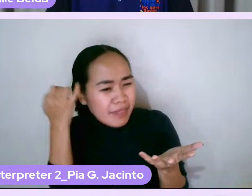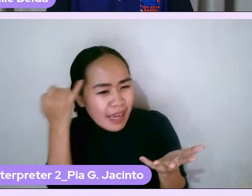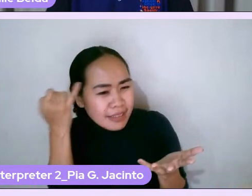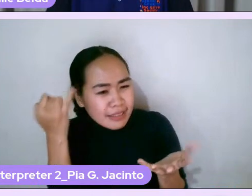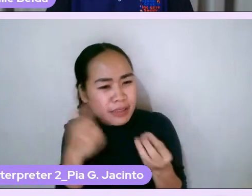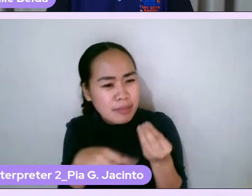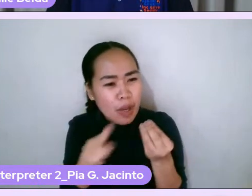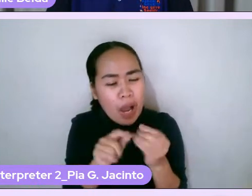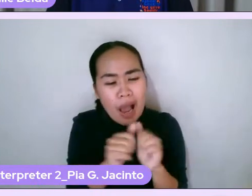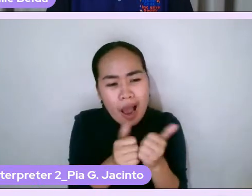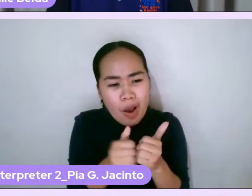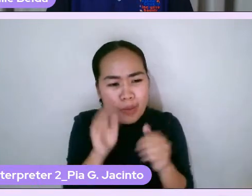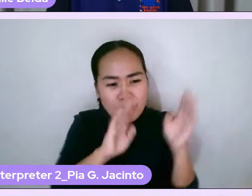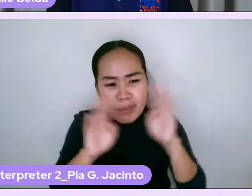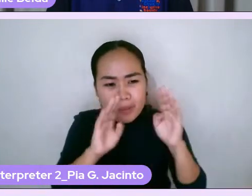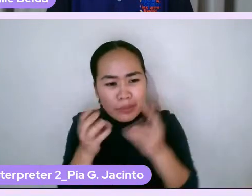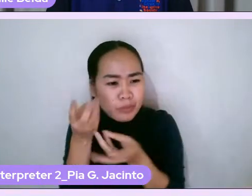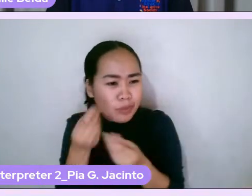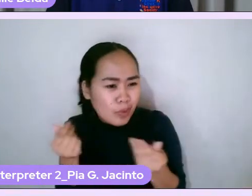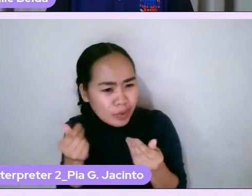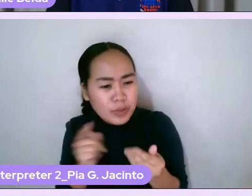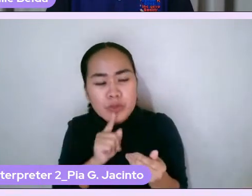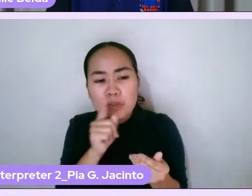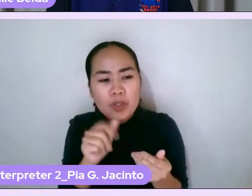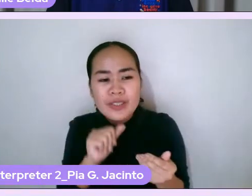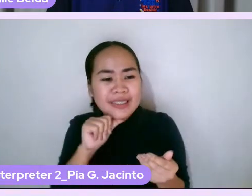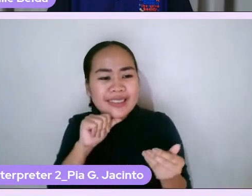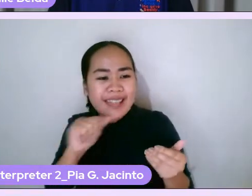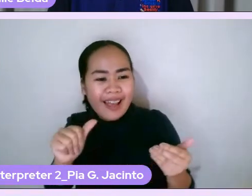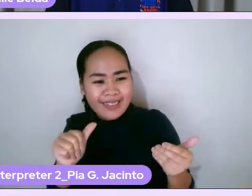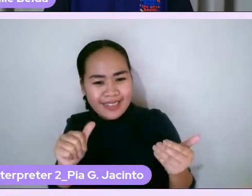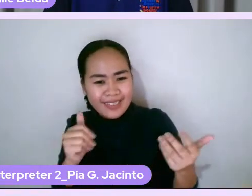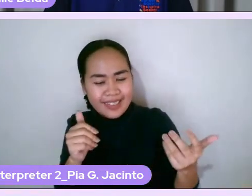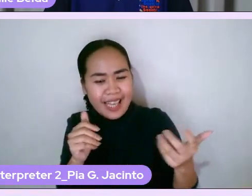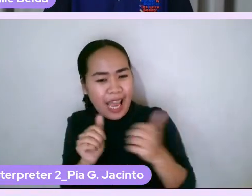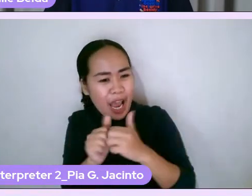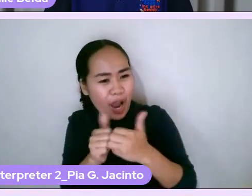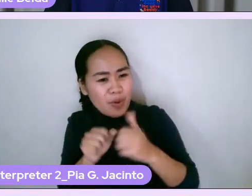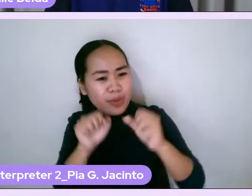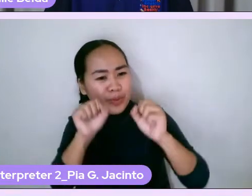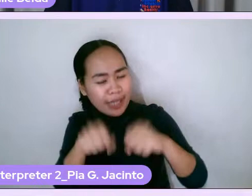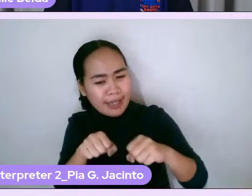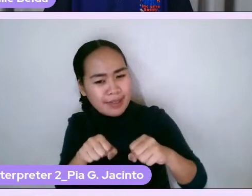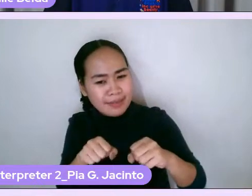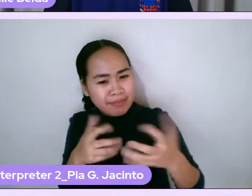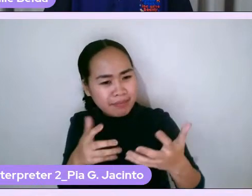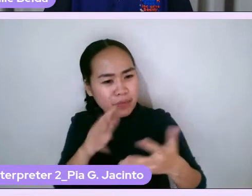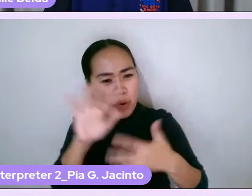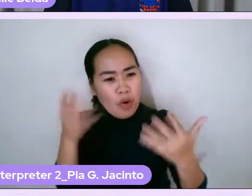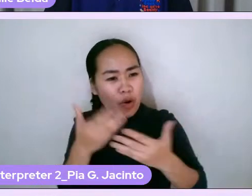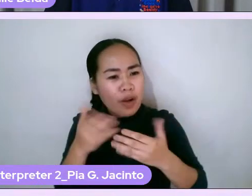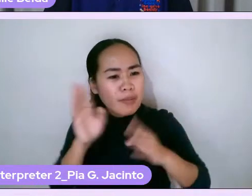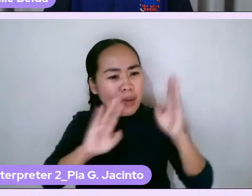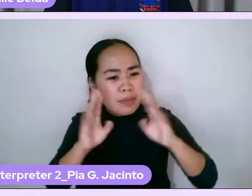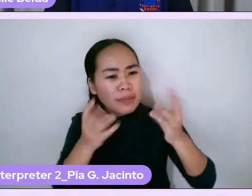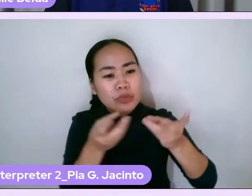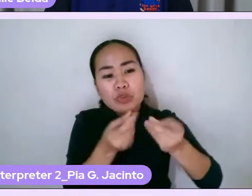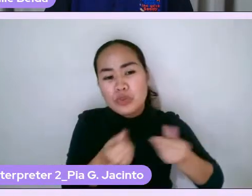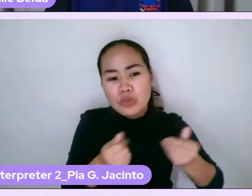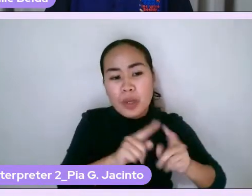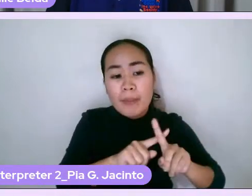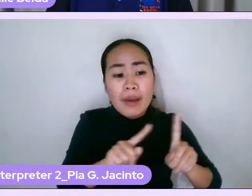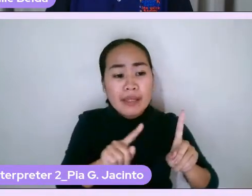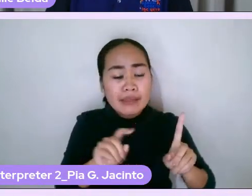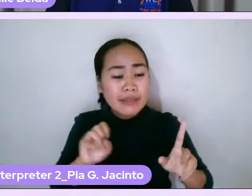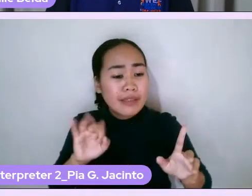problem you're having. No? So, I mean, it doesn't directly address the whole signal for farmers, but I think that's really the key insight